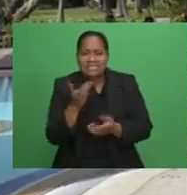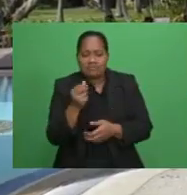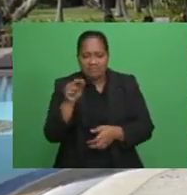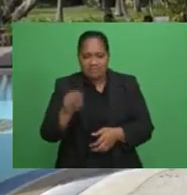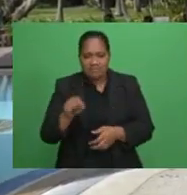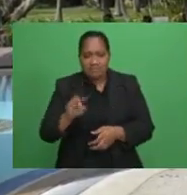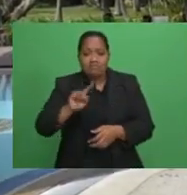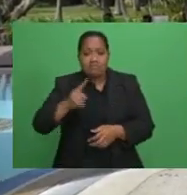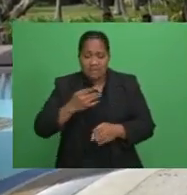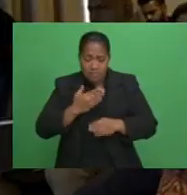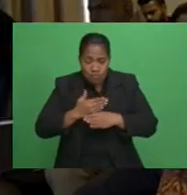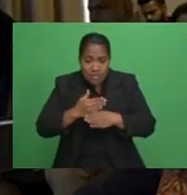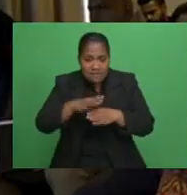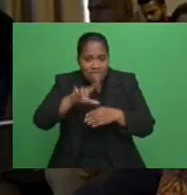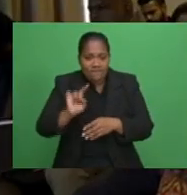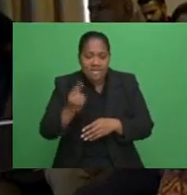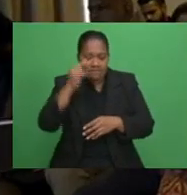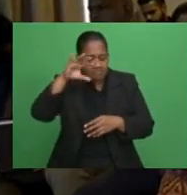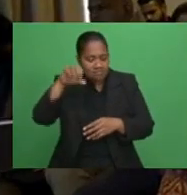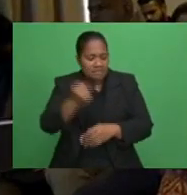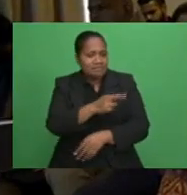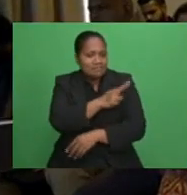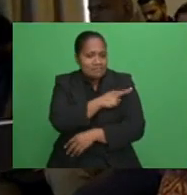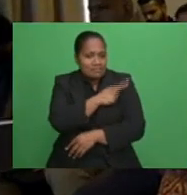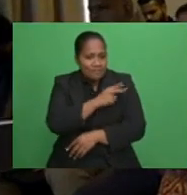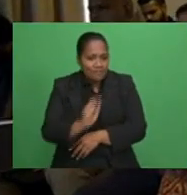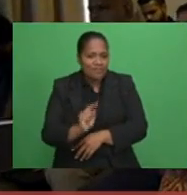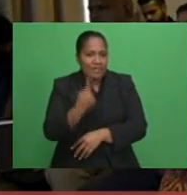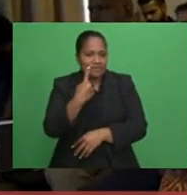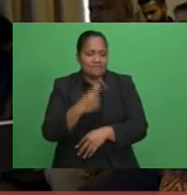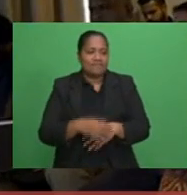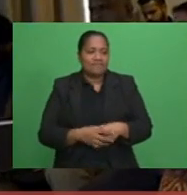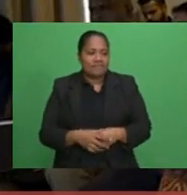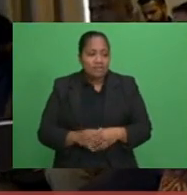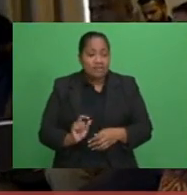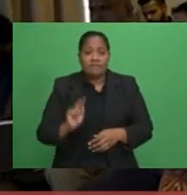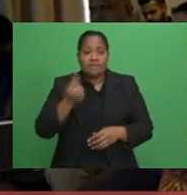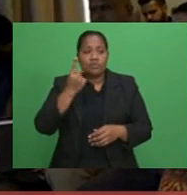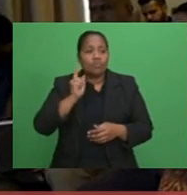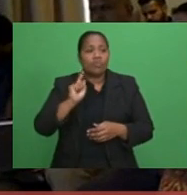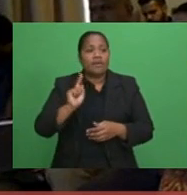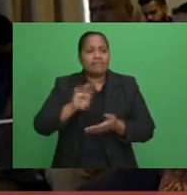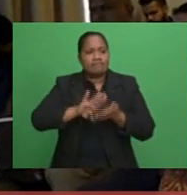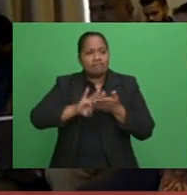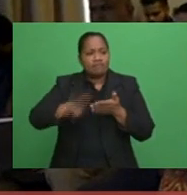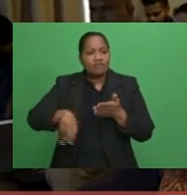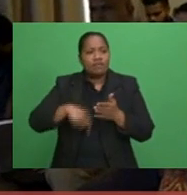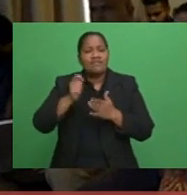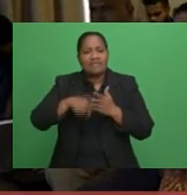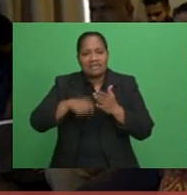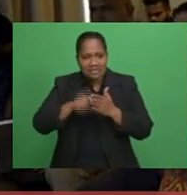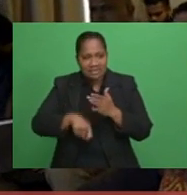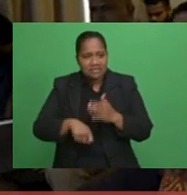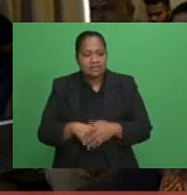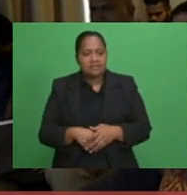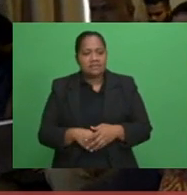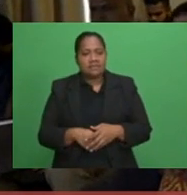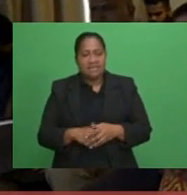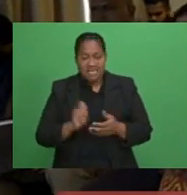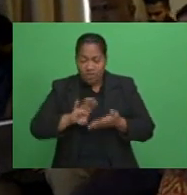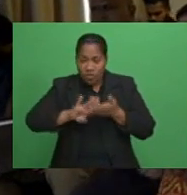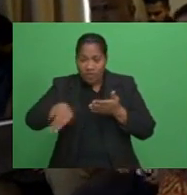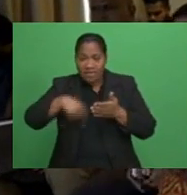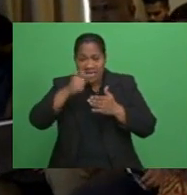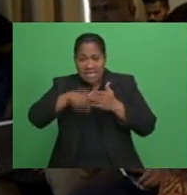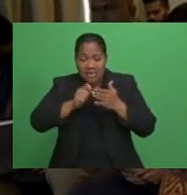take responsibility. That if we, for example, get rid of the taxes, for a minute if you think about it, if you get rid of the taxes, but